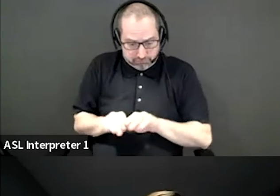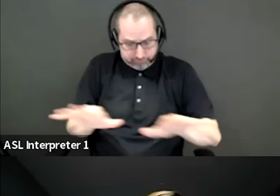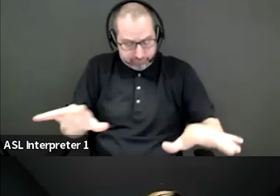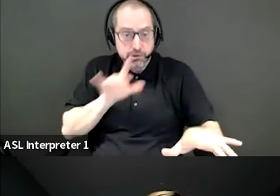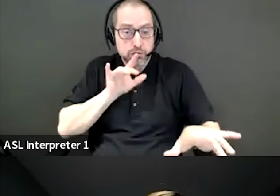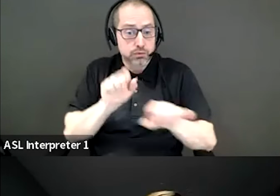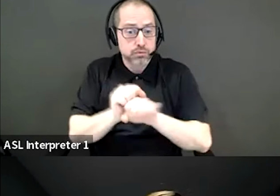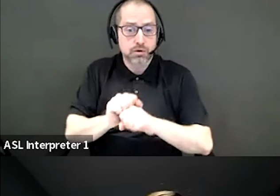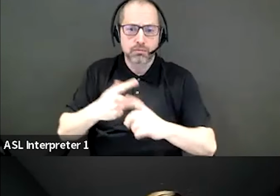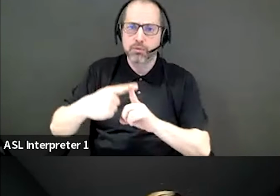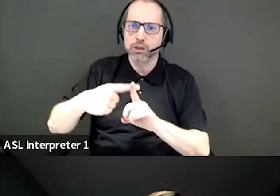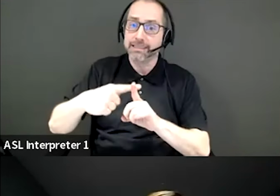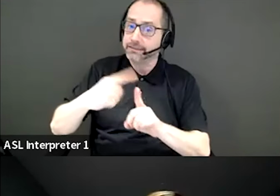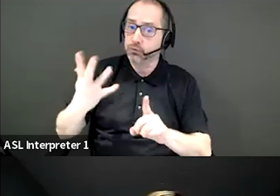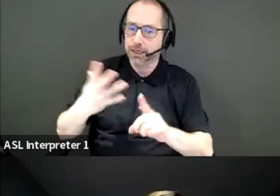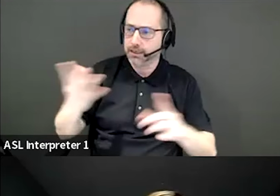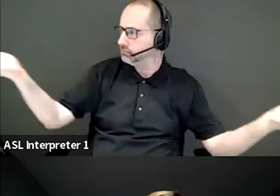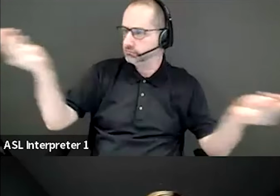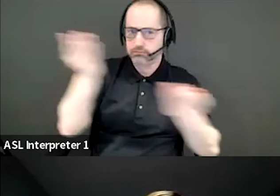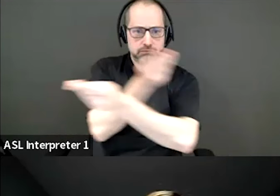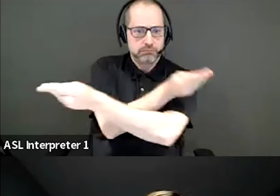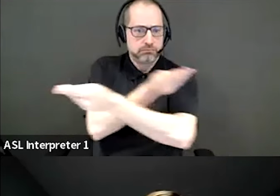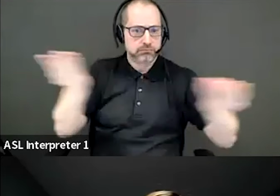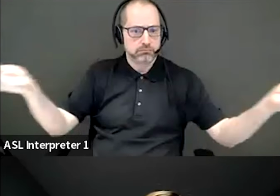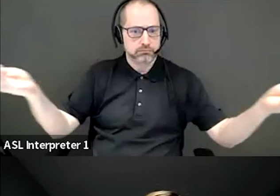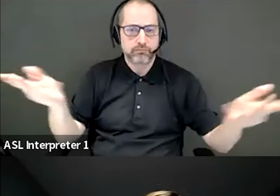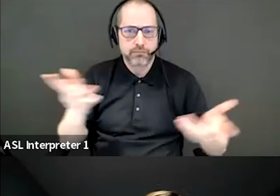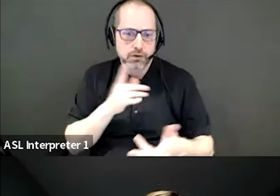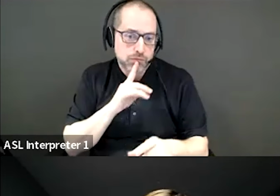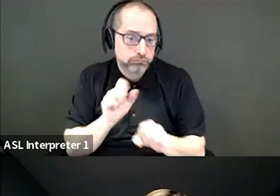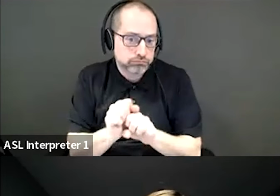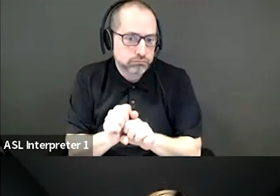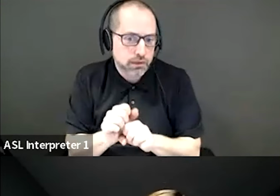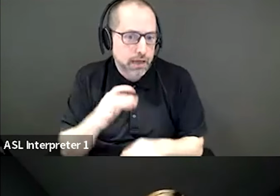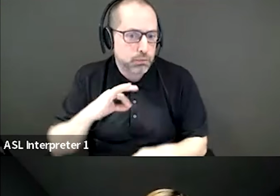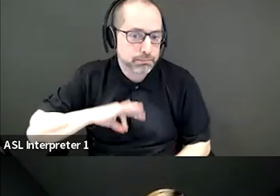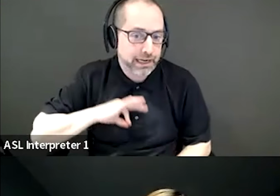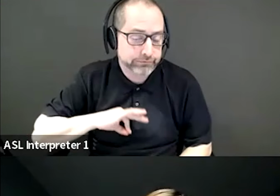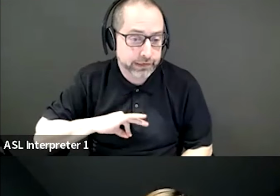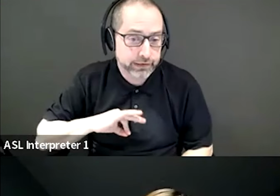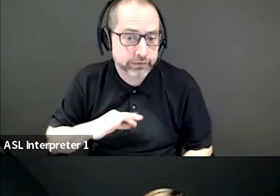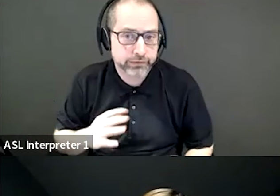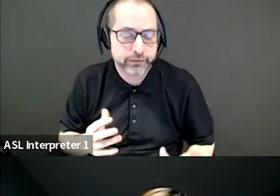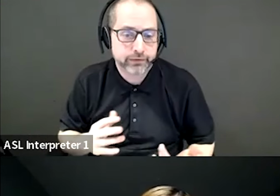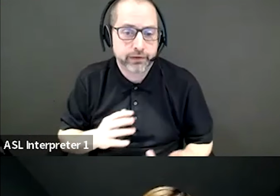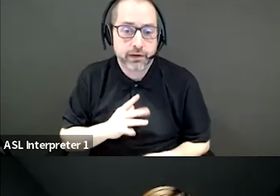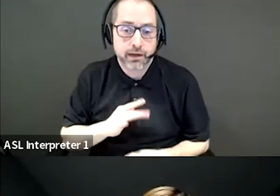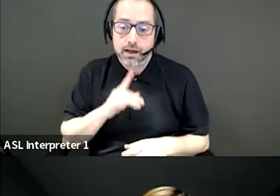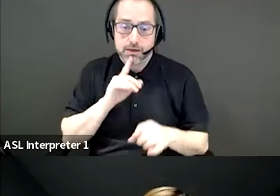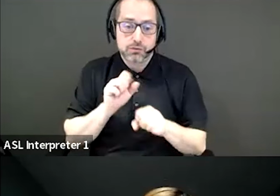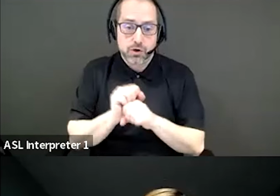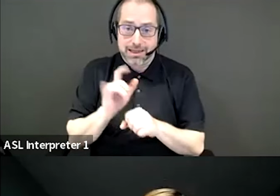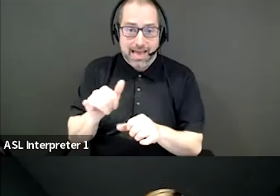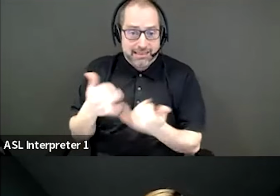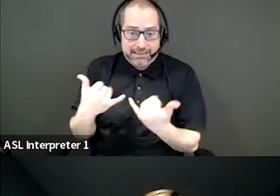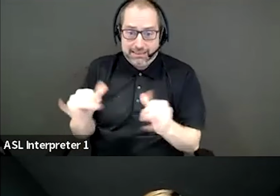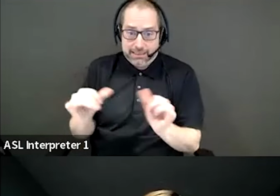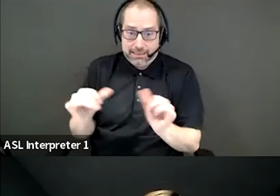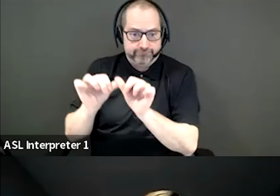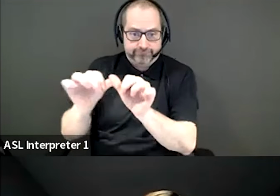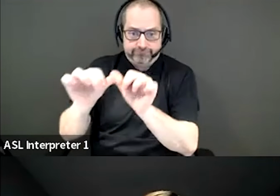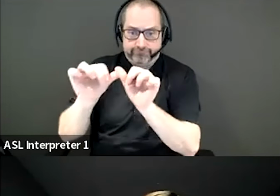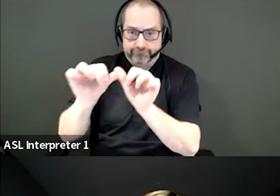think we often talk about the shortcomings, but I want to talk about the benefits. And the legacy of that is carrying on. I mean, I don't